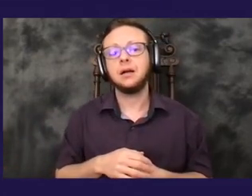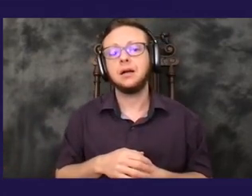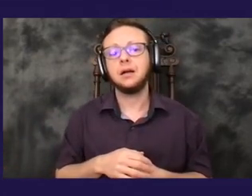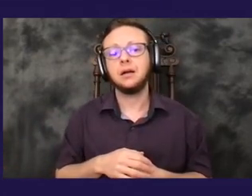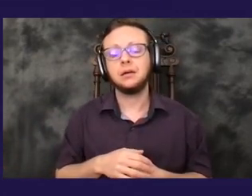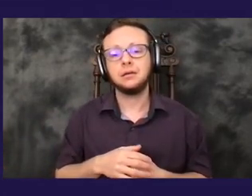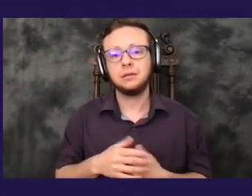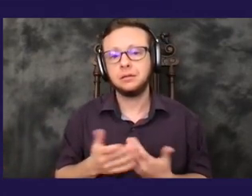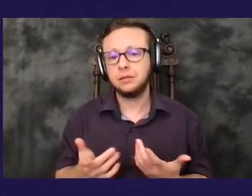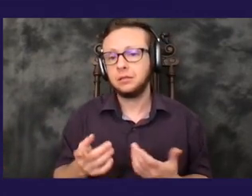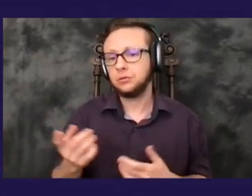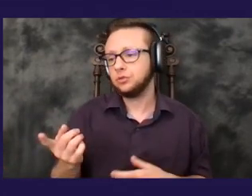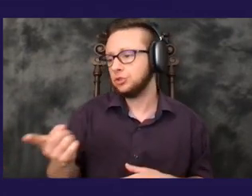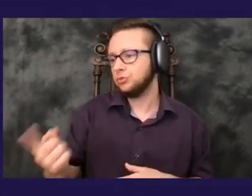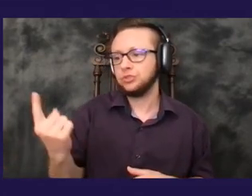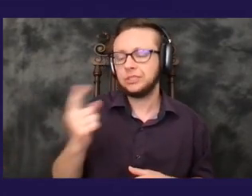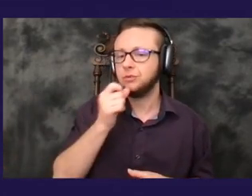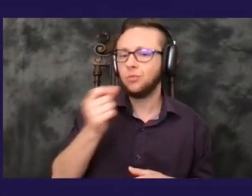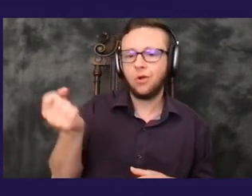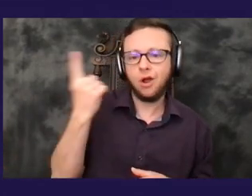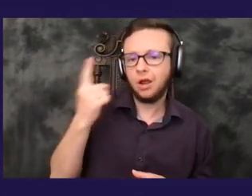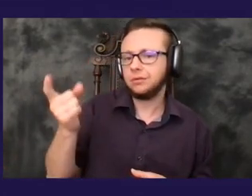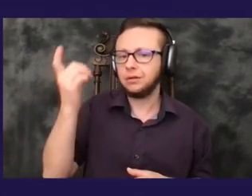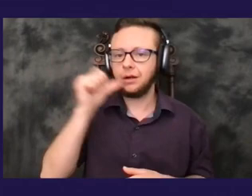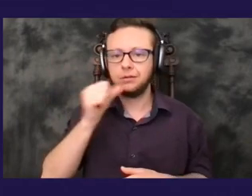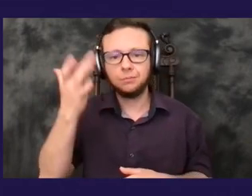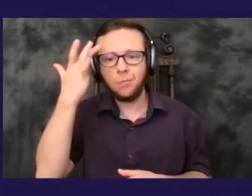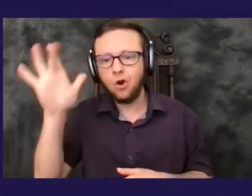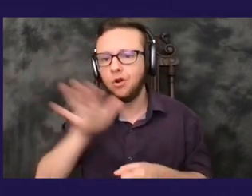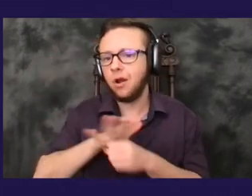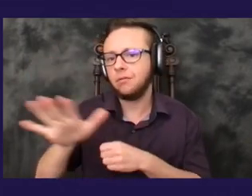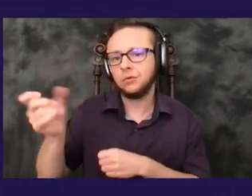you just don't understand, or you're just not smart enough to understand,